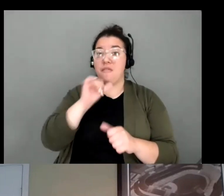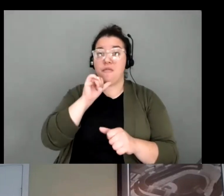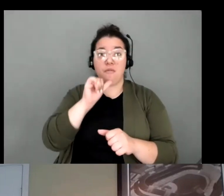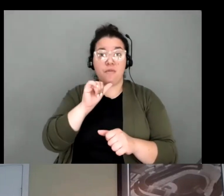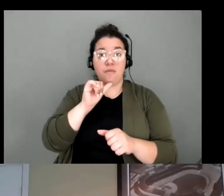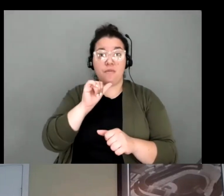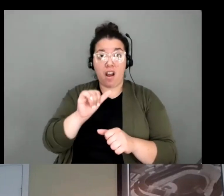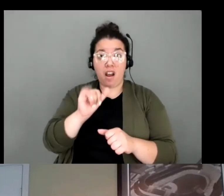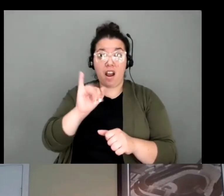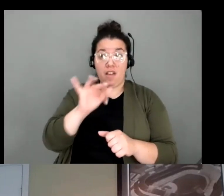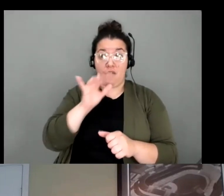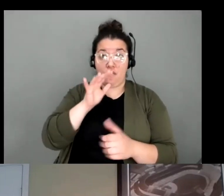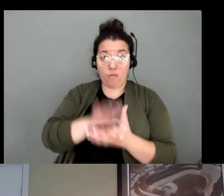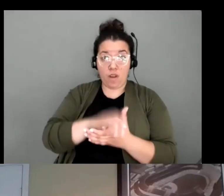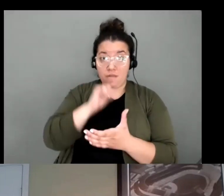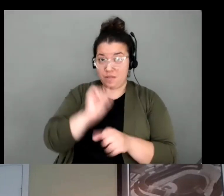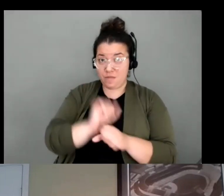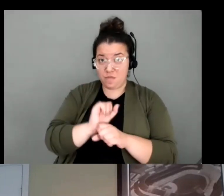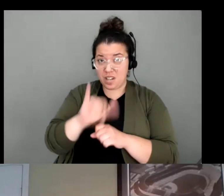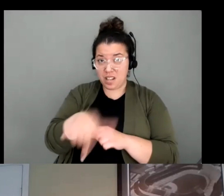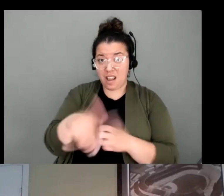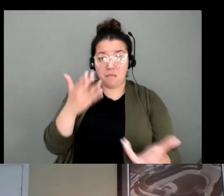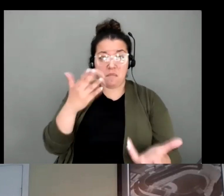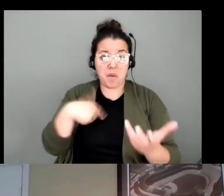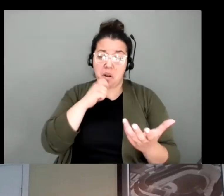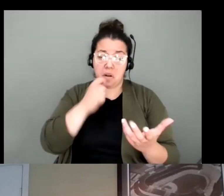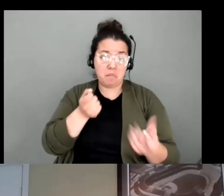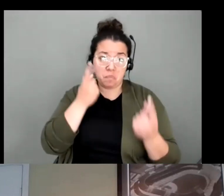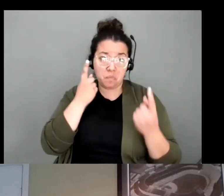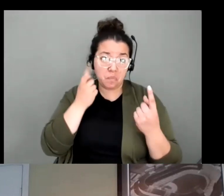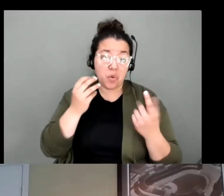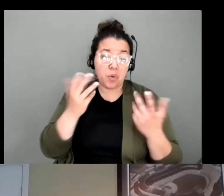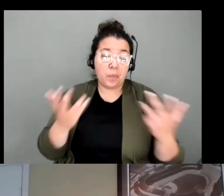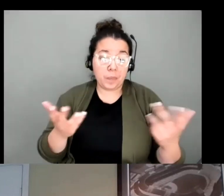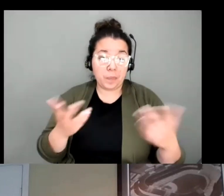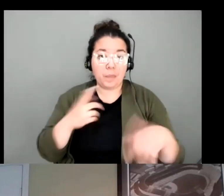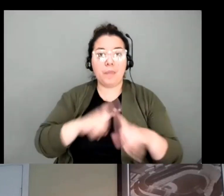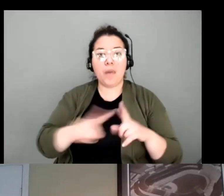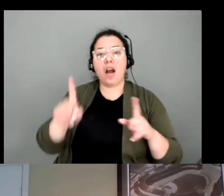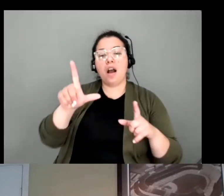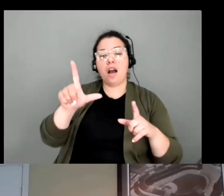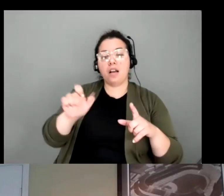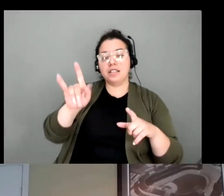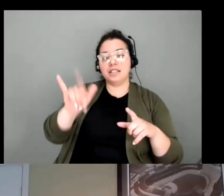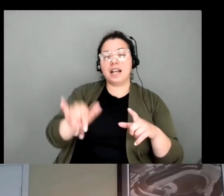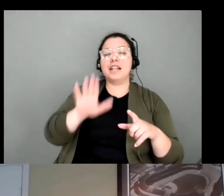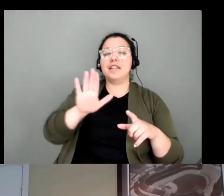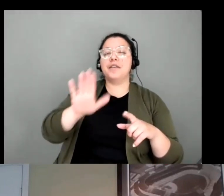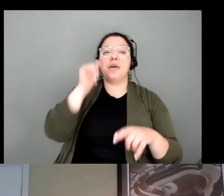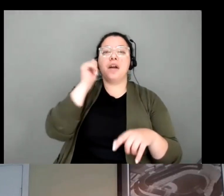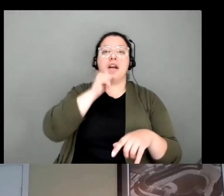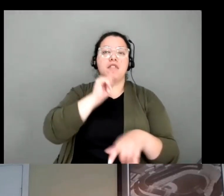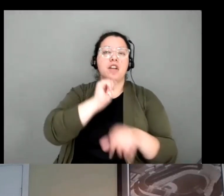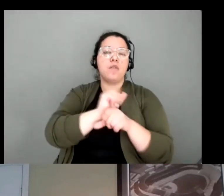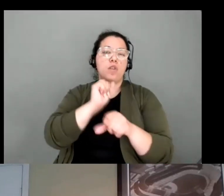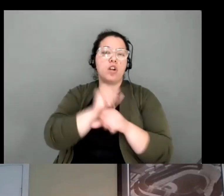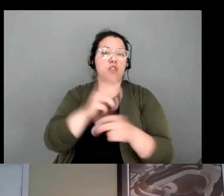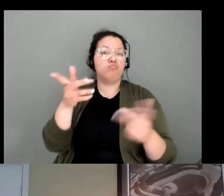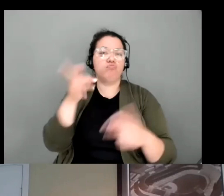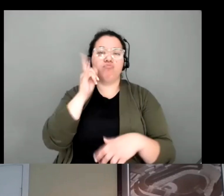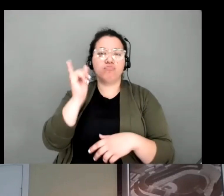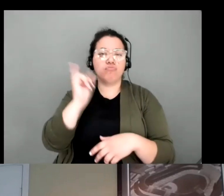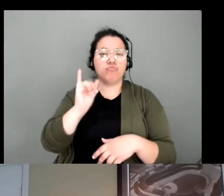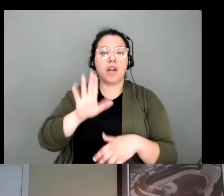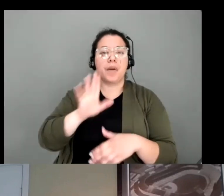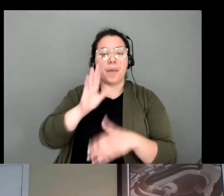as much. Let's start with Lety. Let's start with, what is your day-to-day like? And kind of what's your process